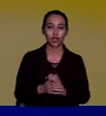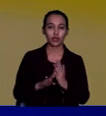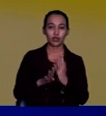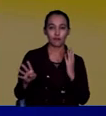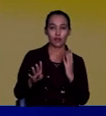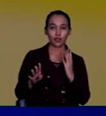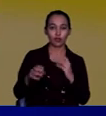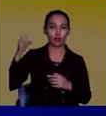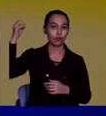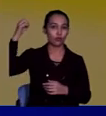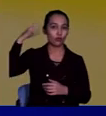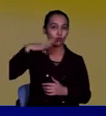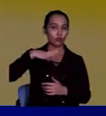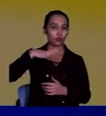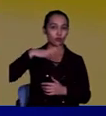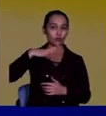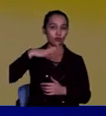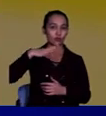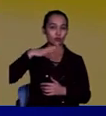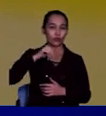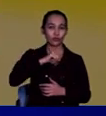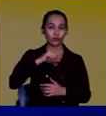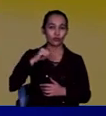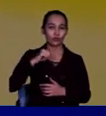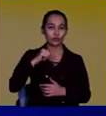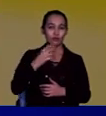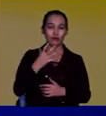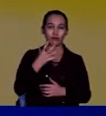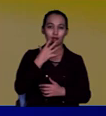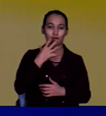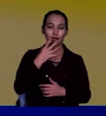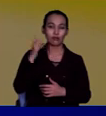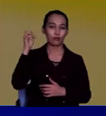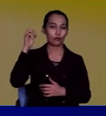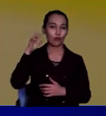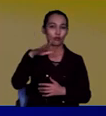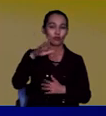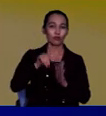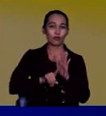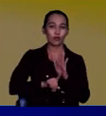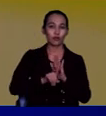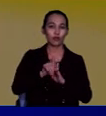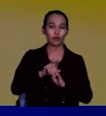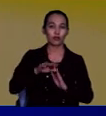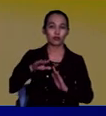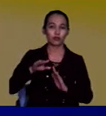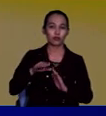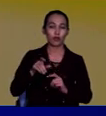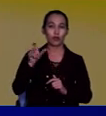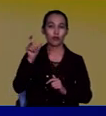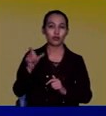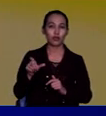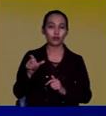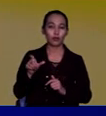Navbat quyoshga kelganda, u o'zining iliq nurlarini sochibdi. Keyin esa